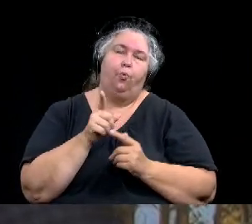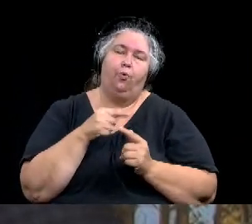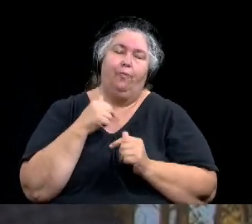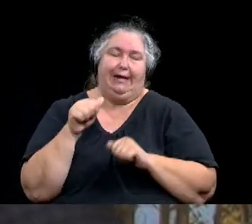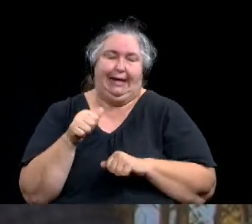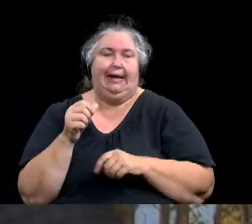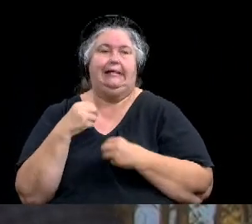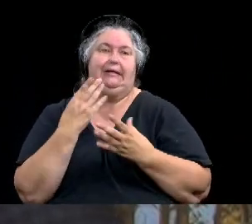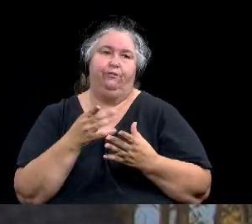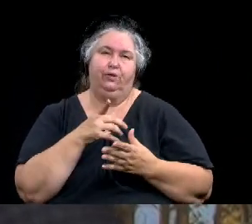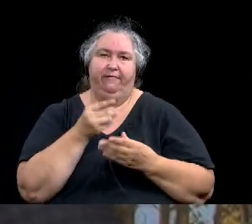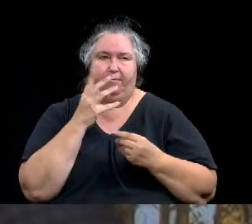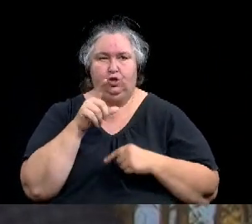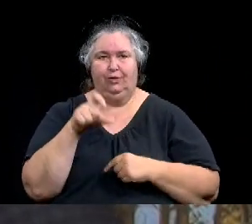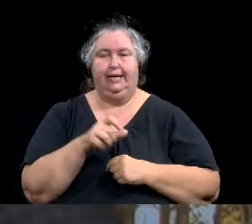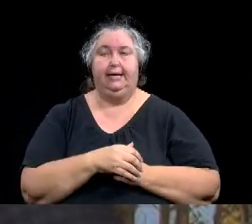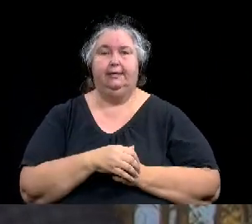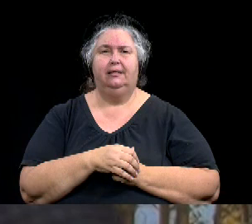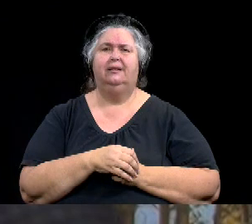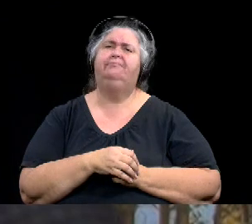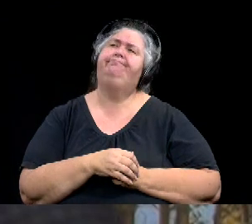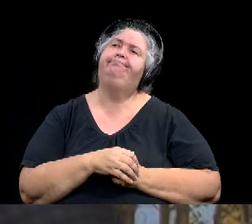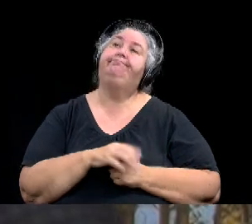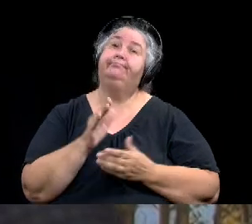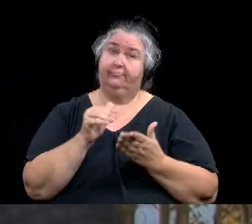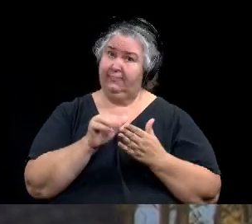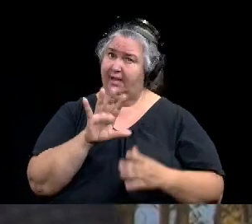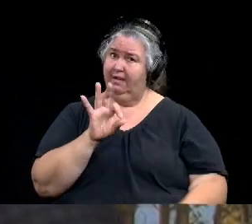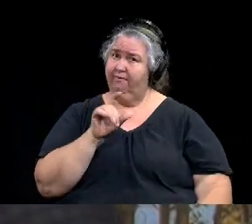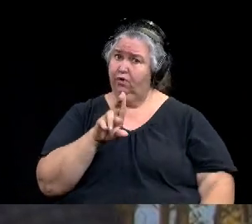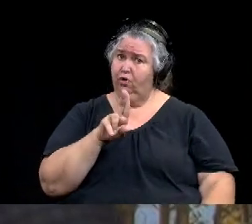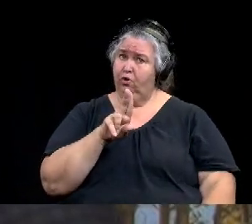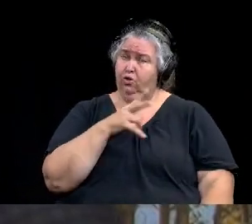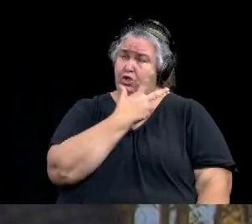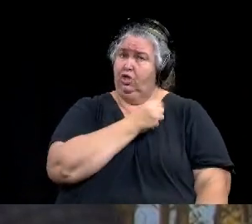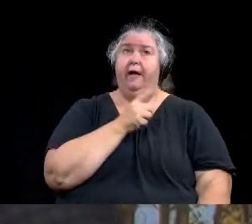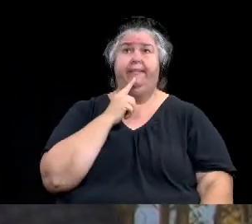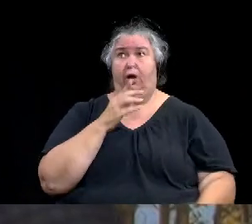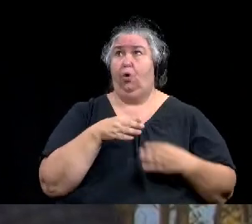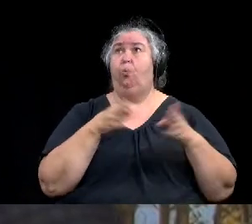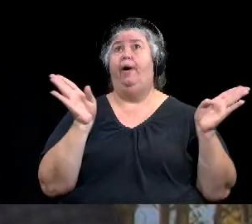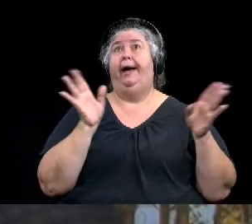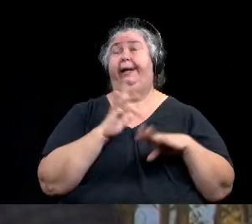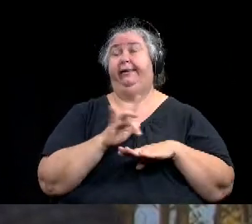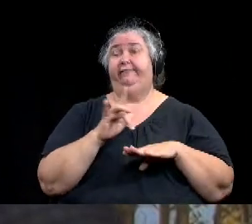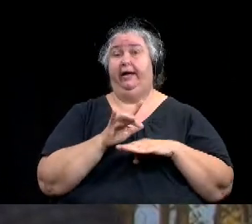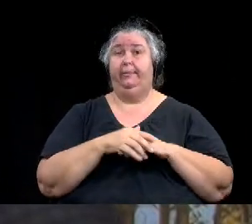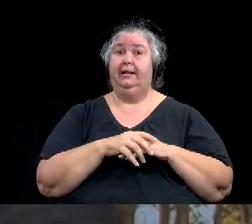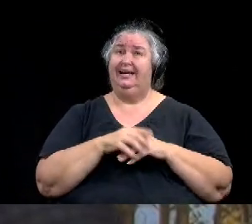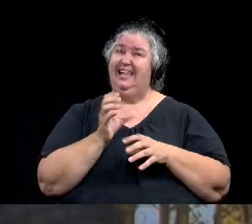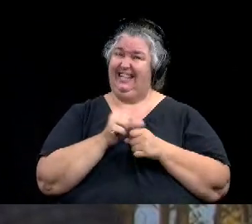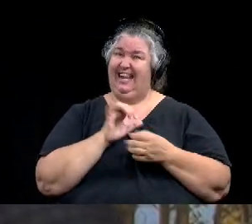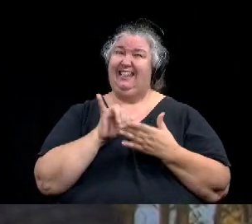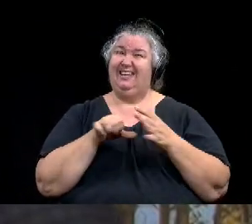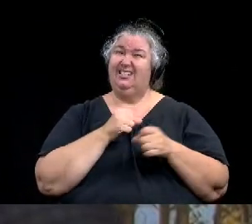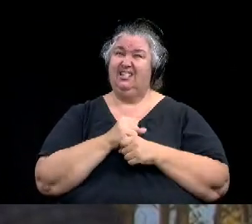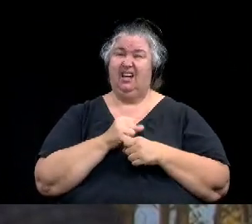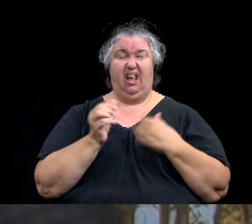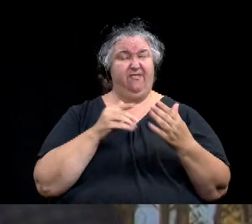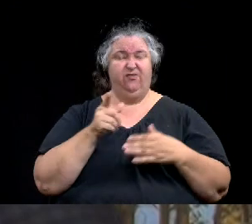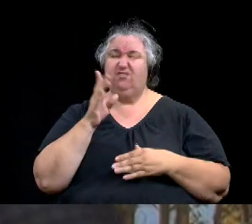Again, get your flu shot. The flu shots are widely available now. Get yours this year, even if you normally